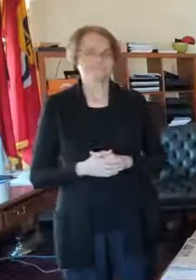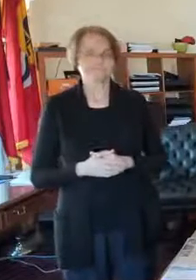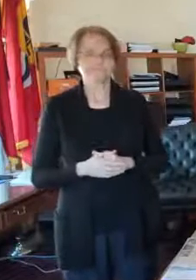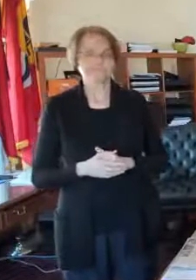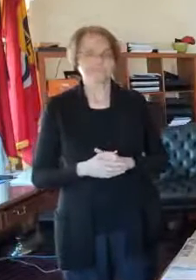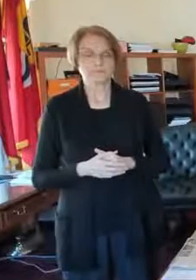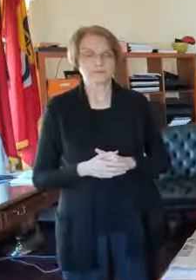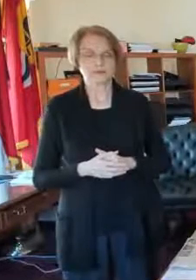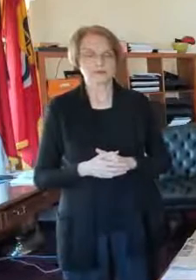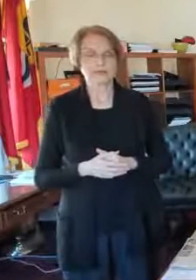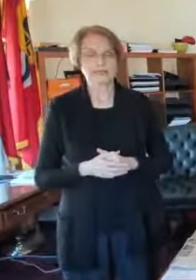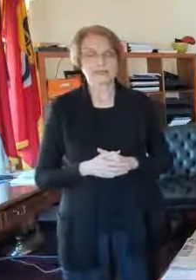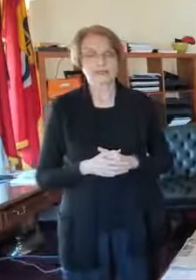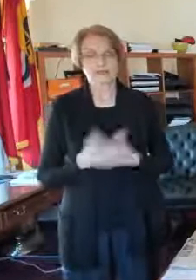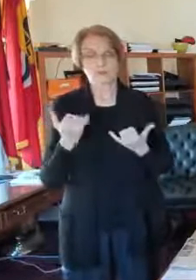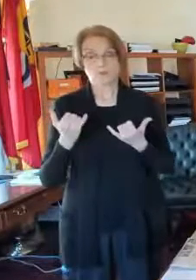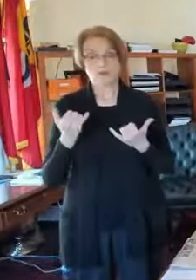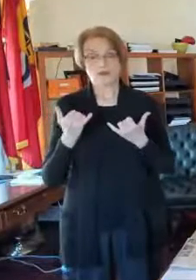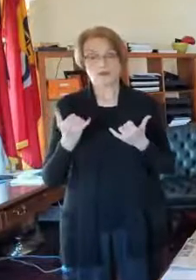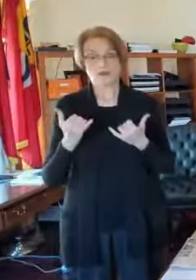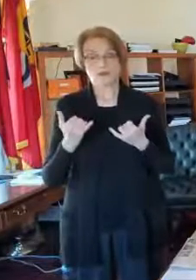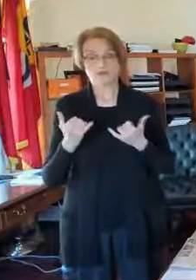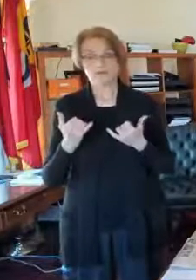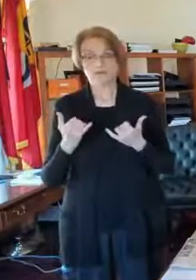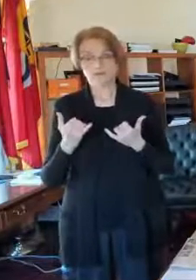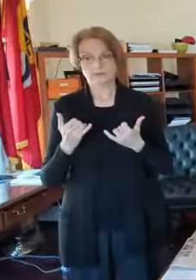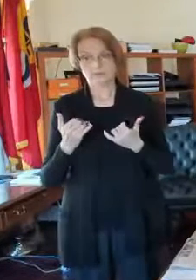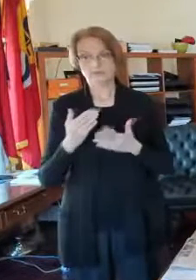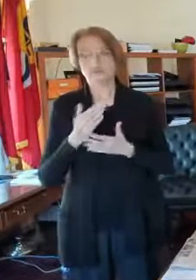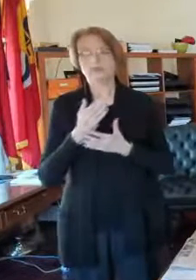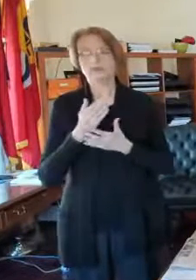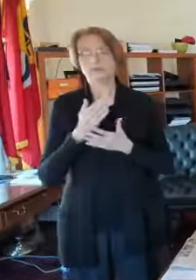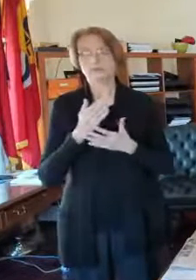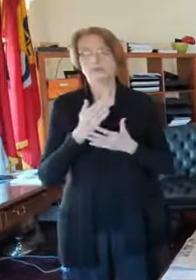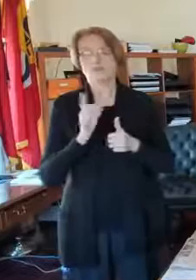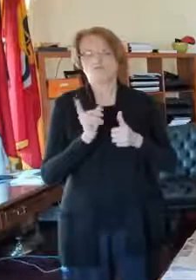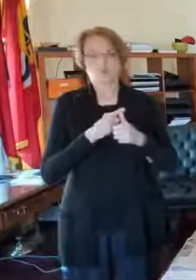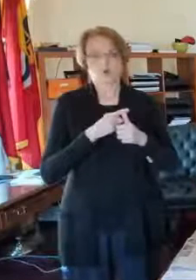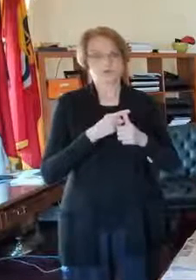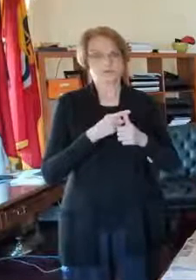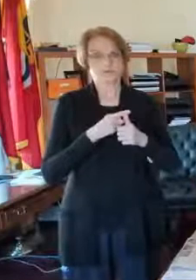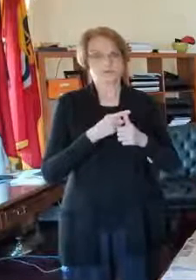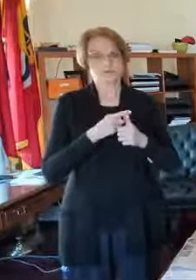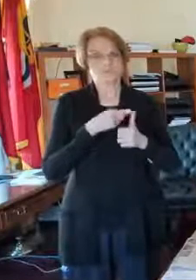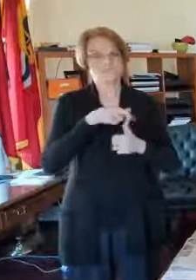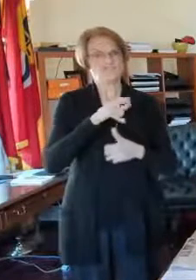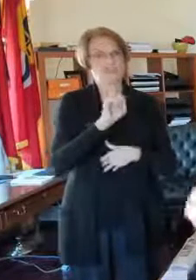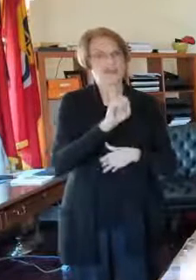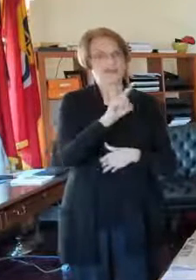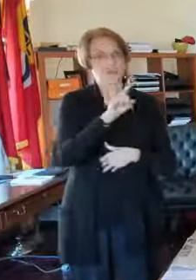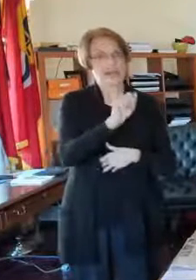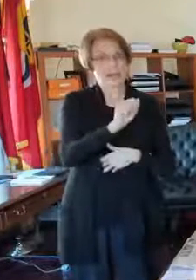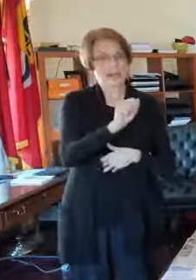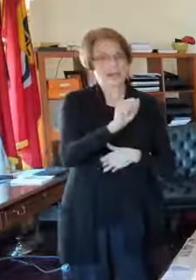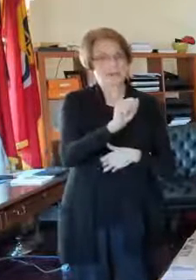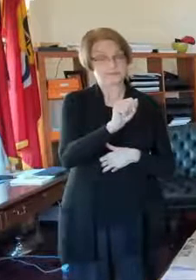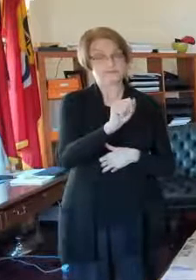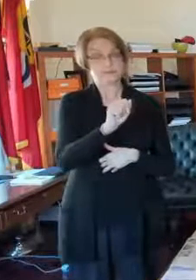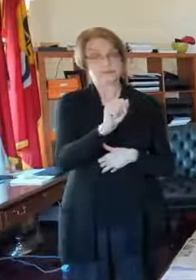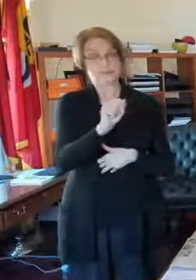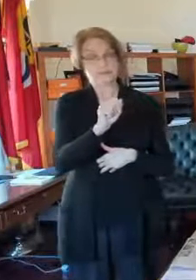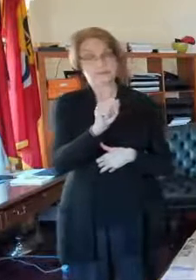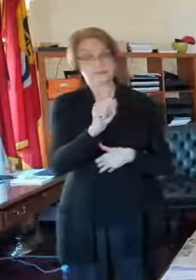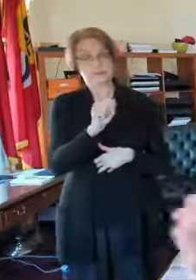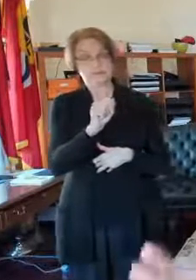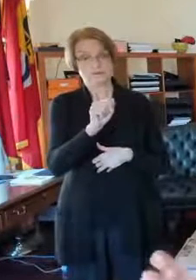we are currently in phase 1A, and but the people right now that